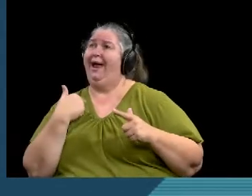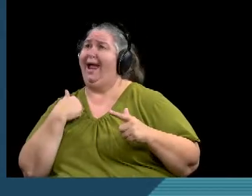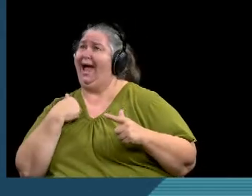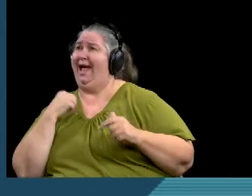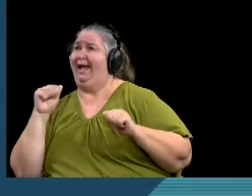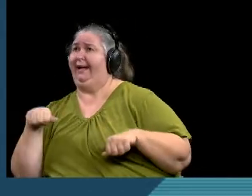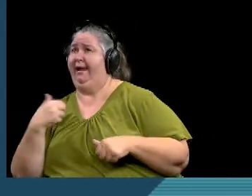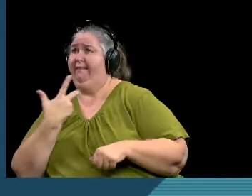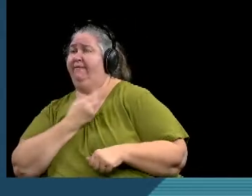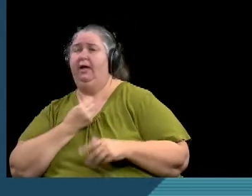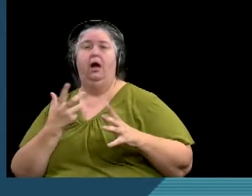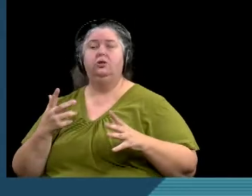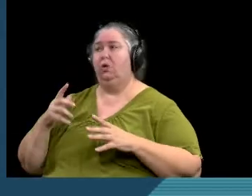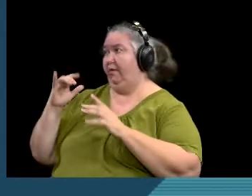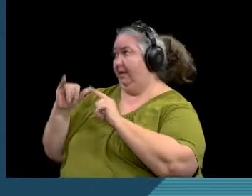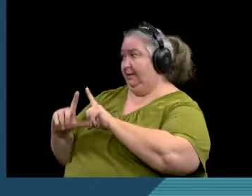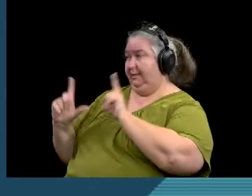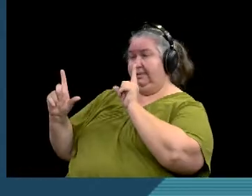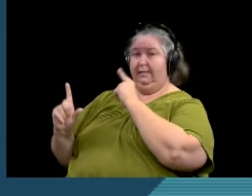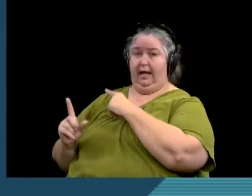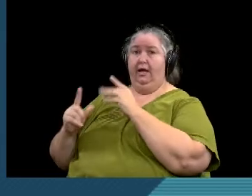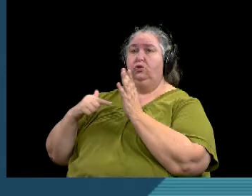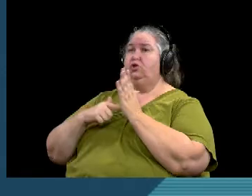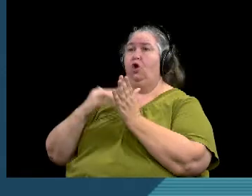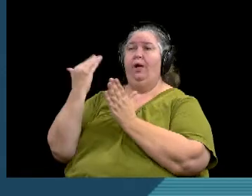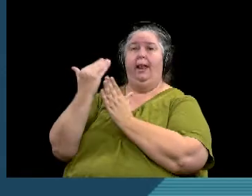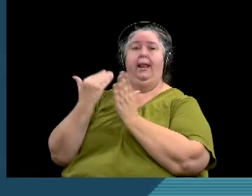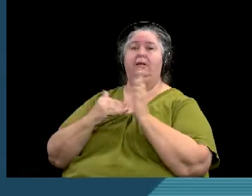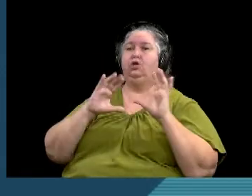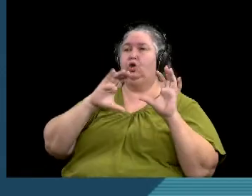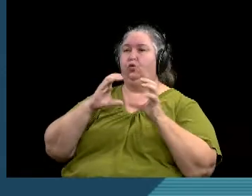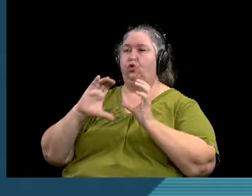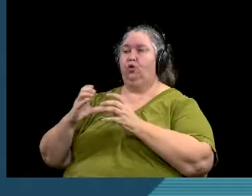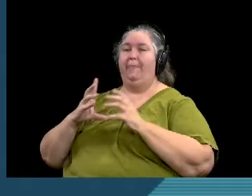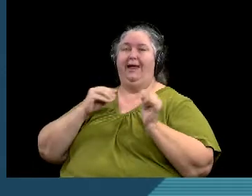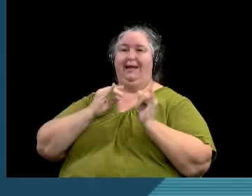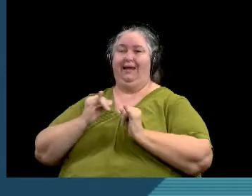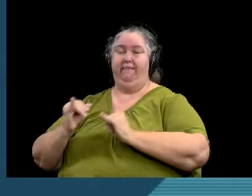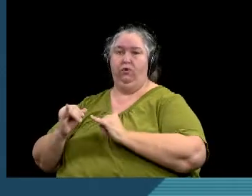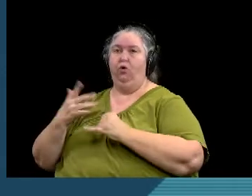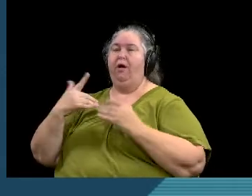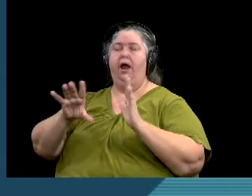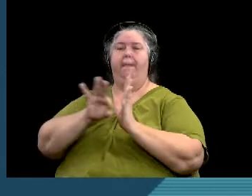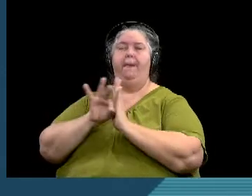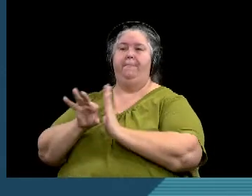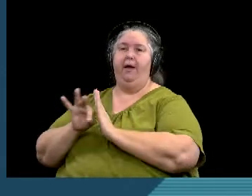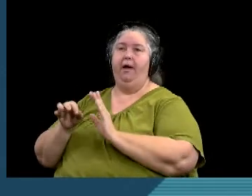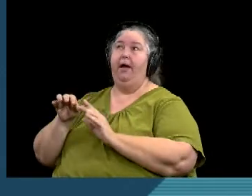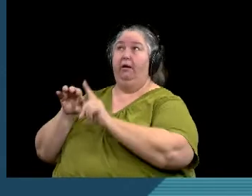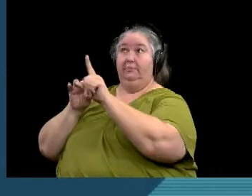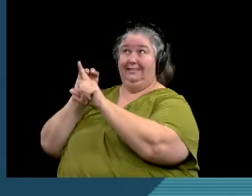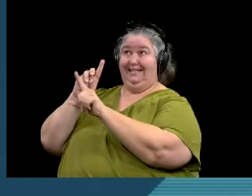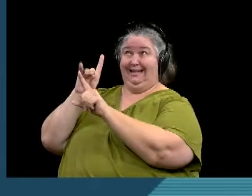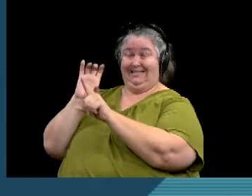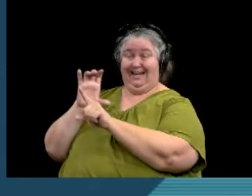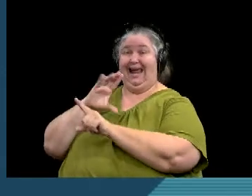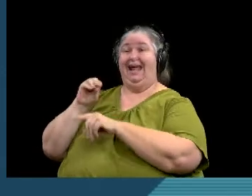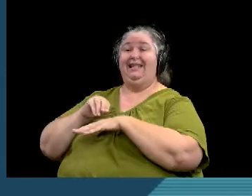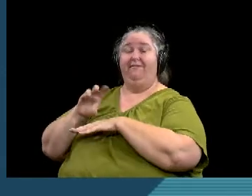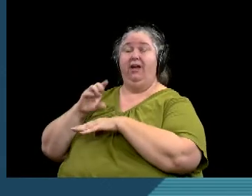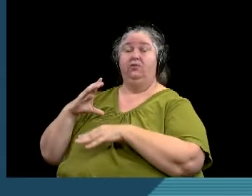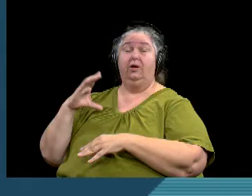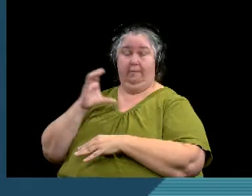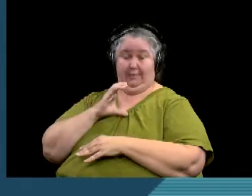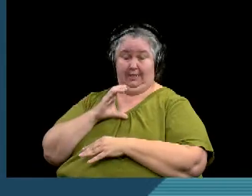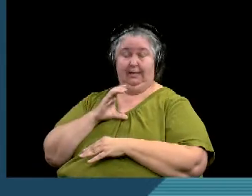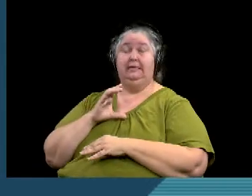of all of the groups and individuals that have been identified by the CDC and the Advisory Committee on Immunizations Practices as critical populations